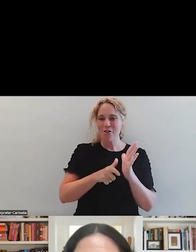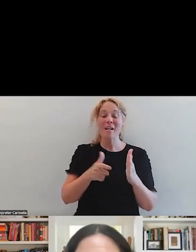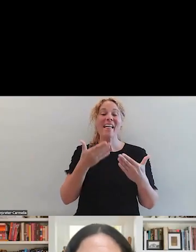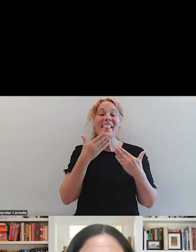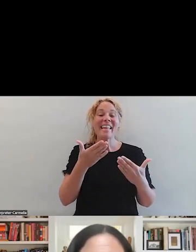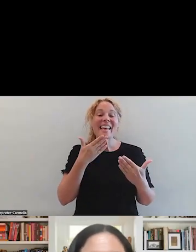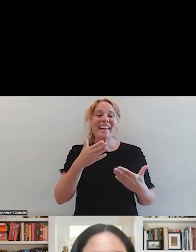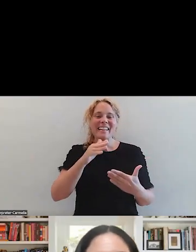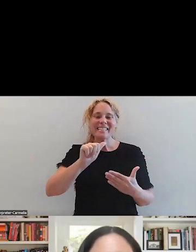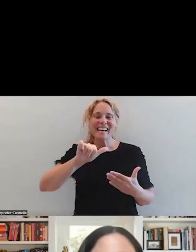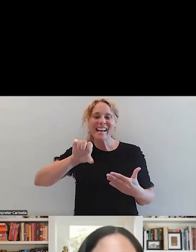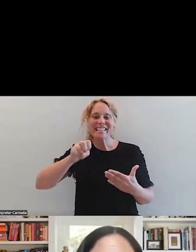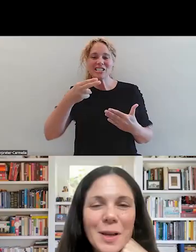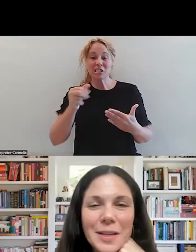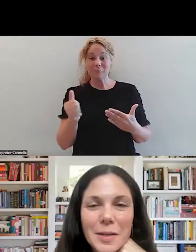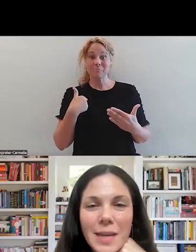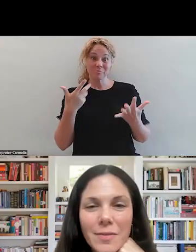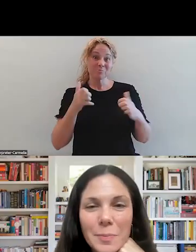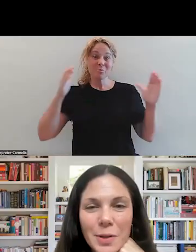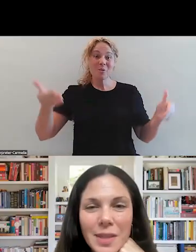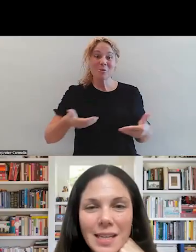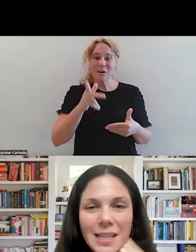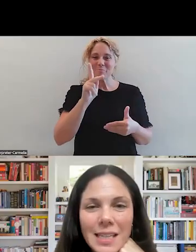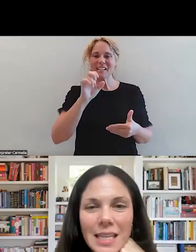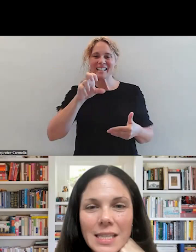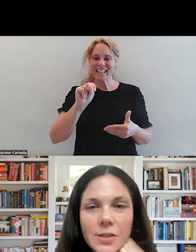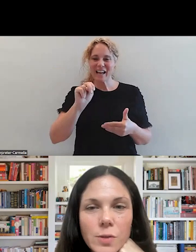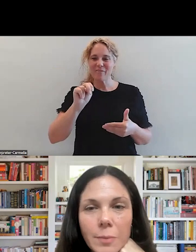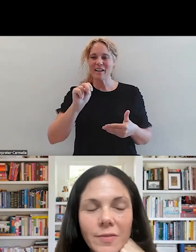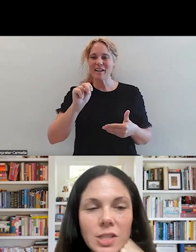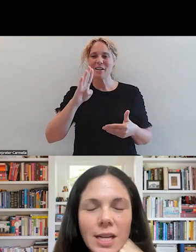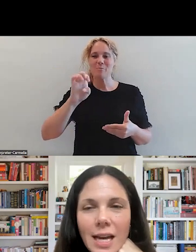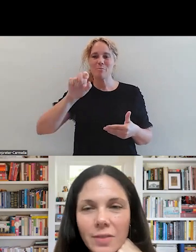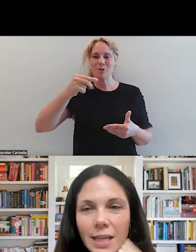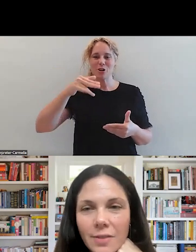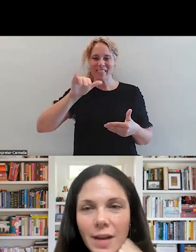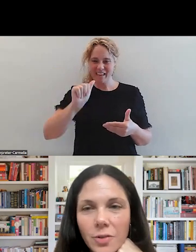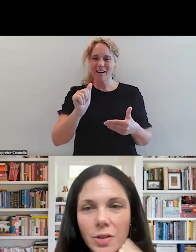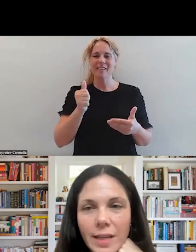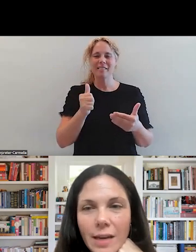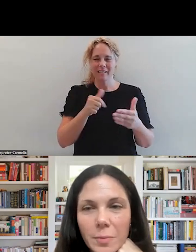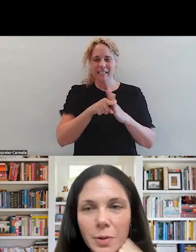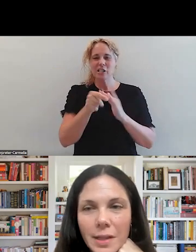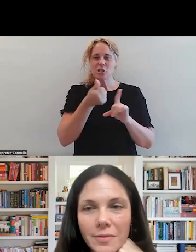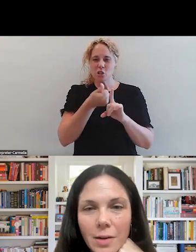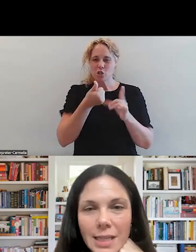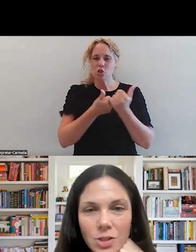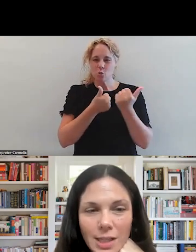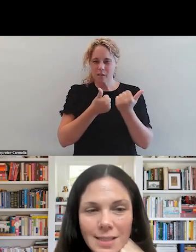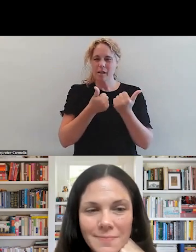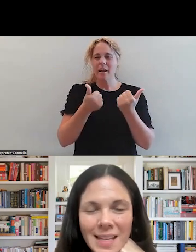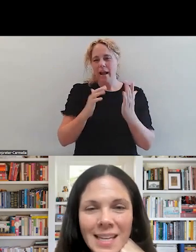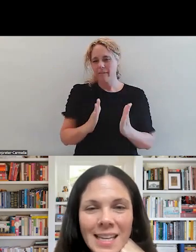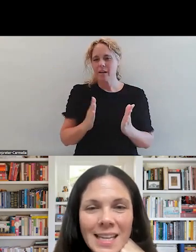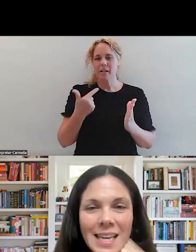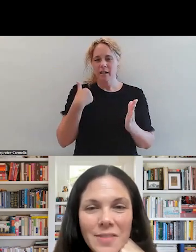Aisha. Yes, so I'd like to welcome Kevin Berthia. He's a suicide prevention advocate and founder of the Kevin Berthia